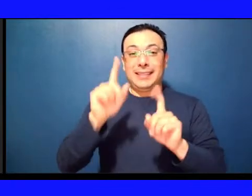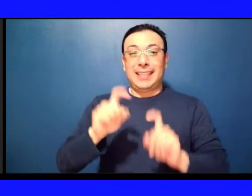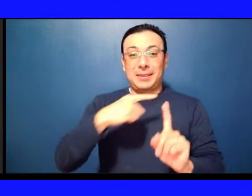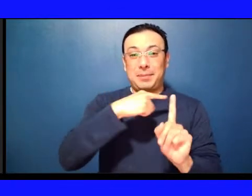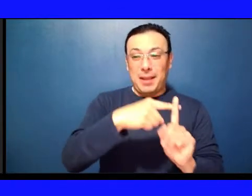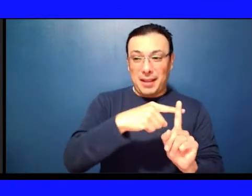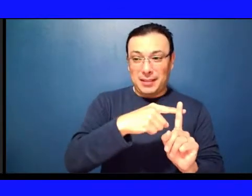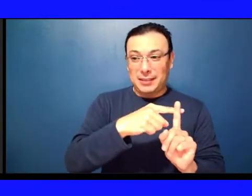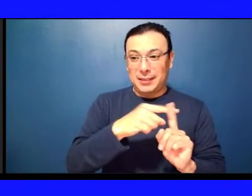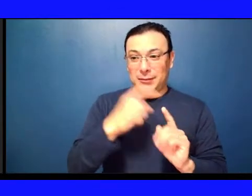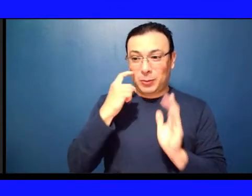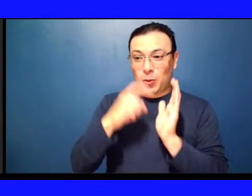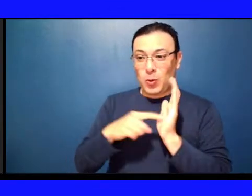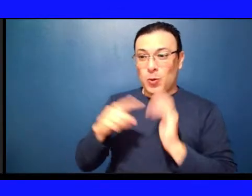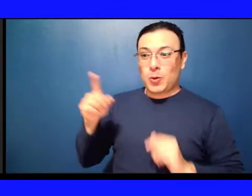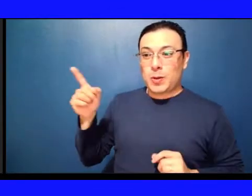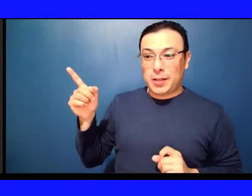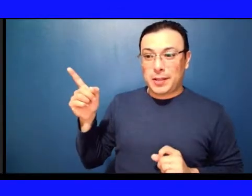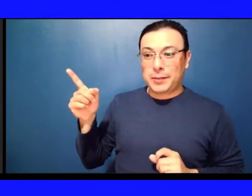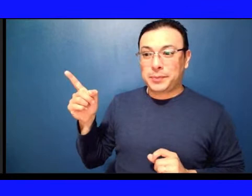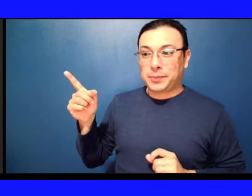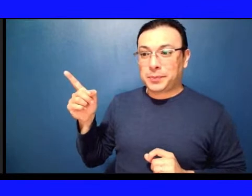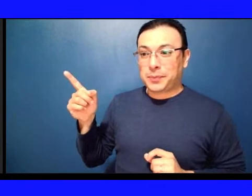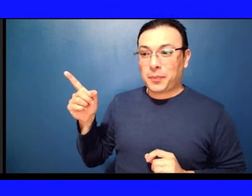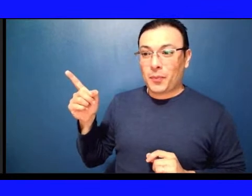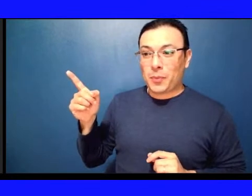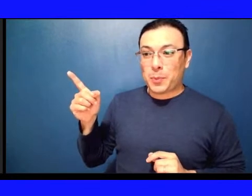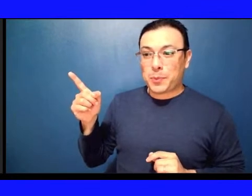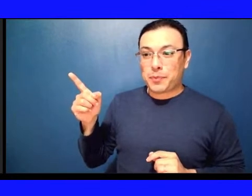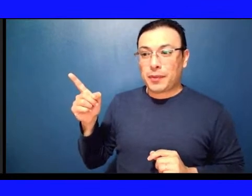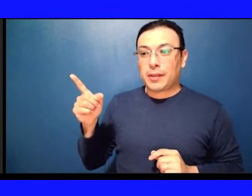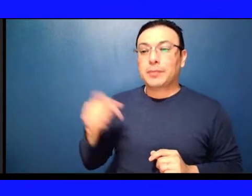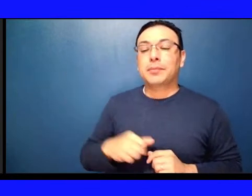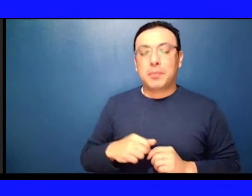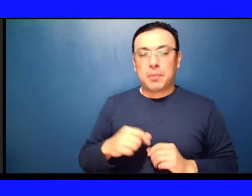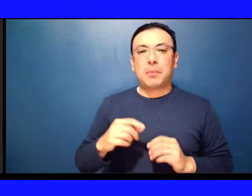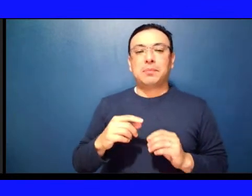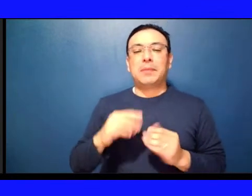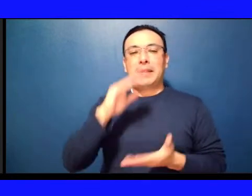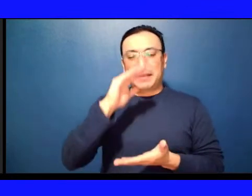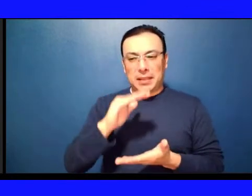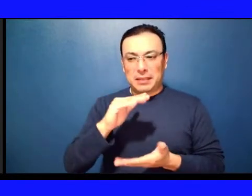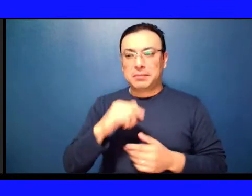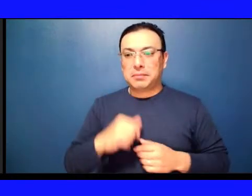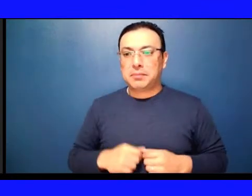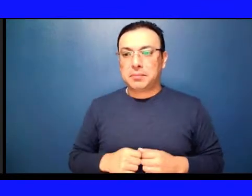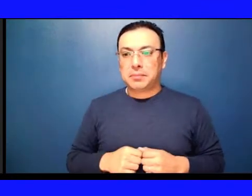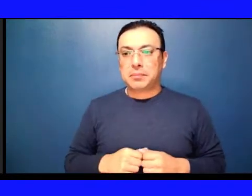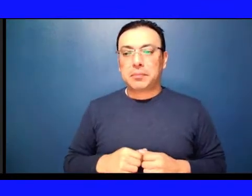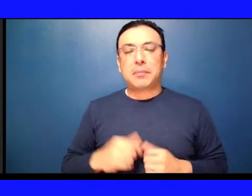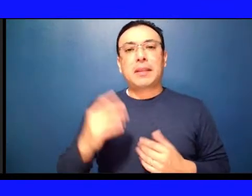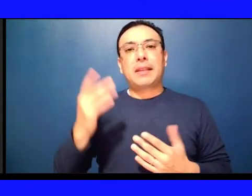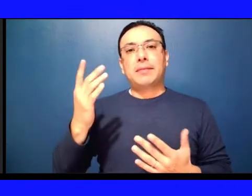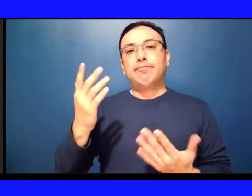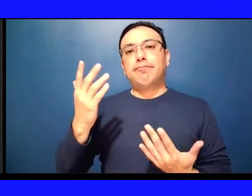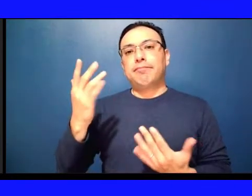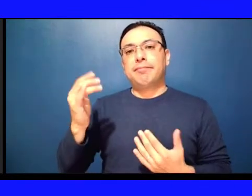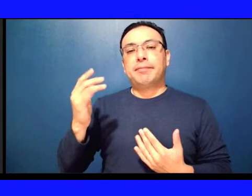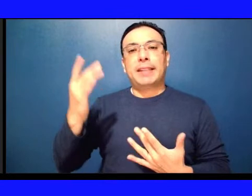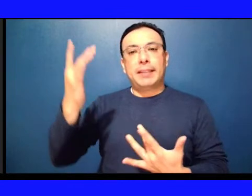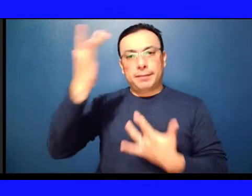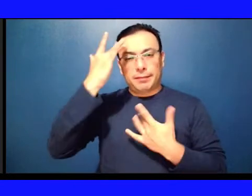our vaccine mandate and other mandates that have occurred since then, so we'll likely see a